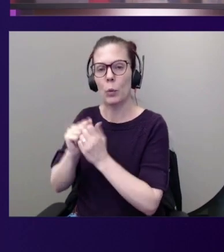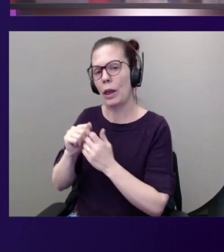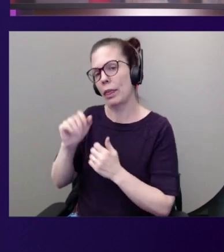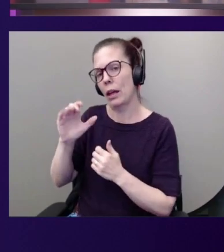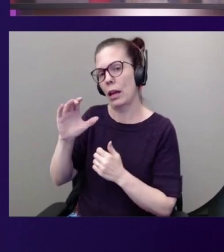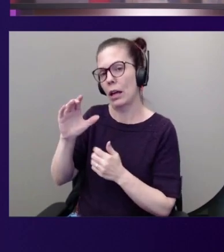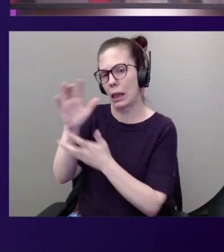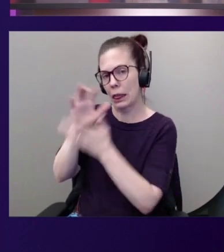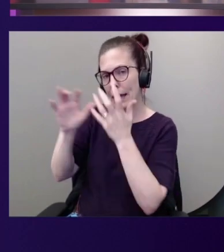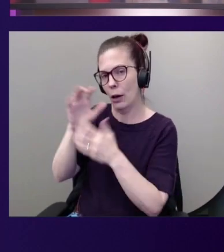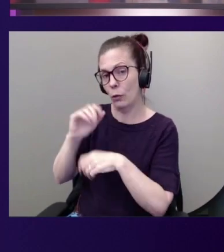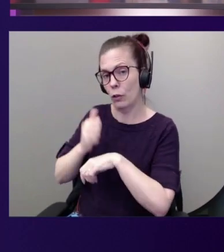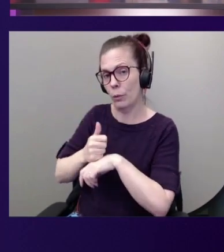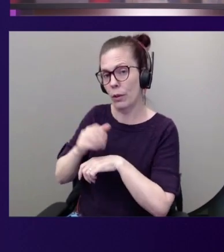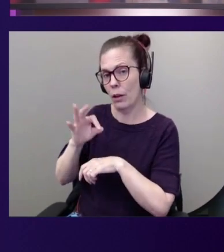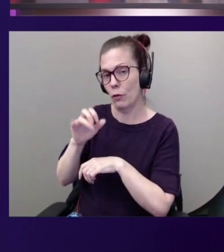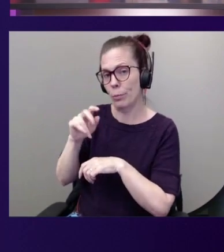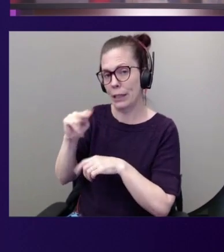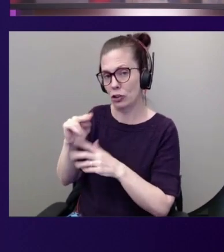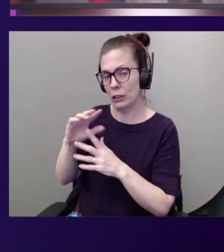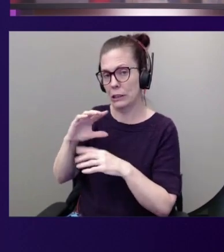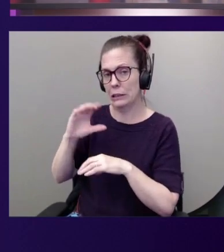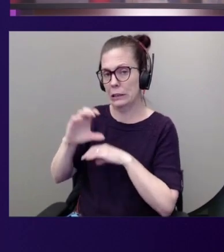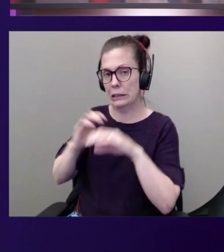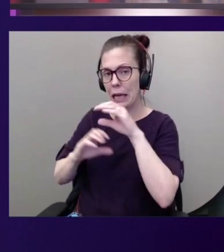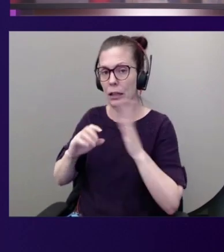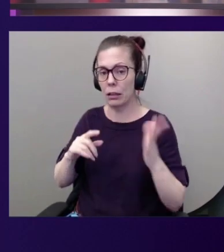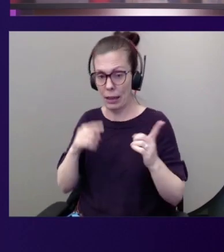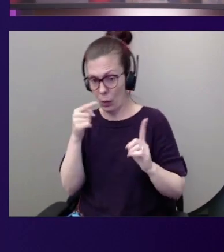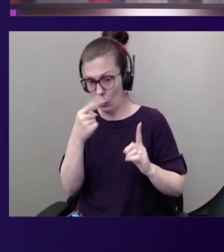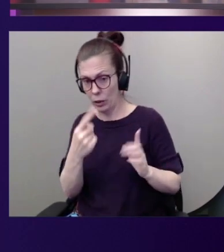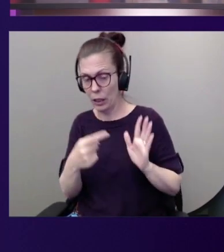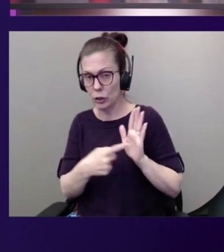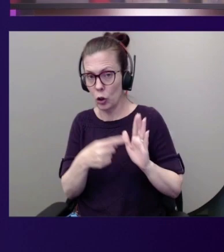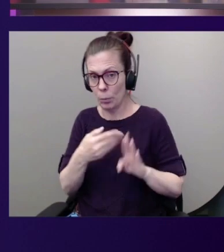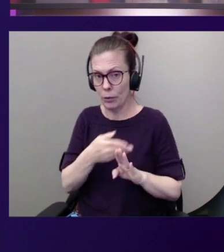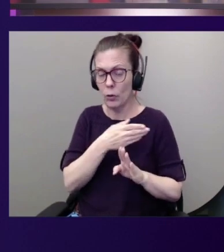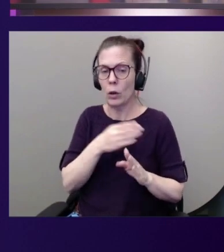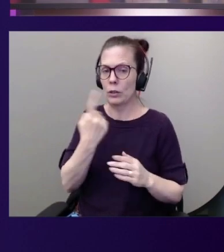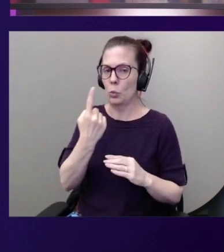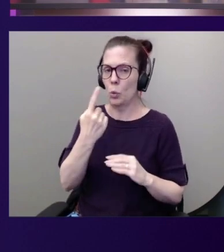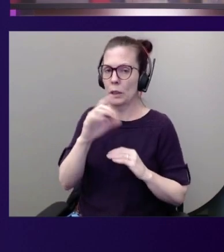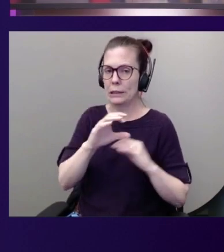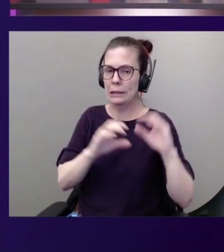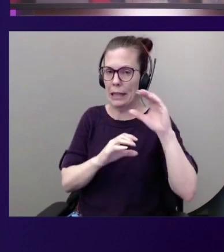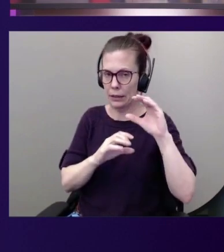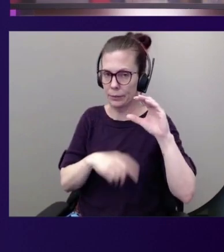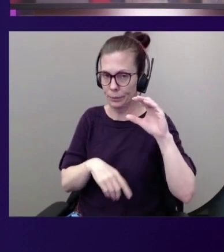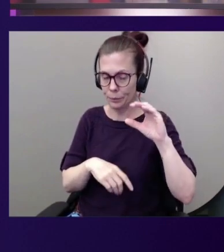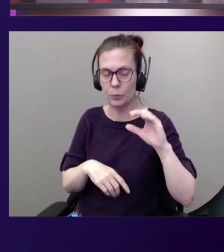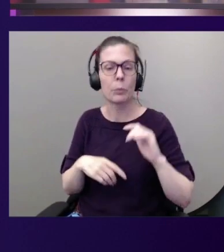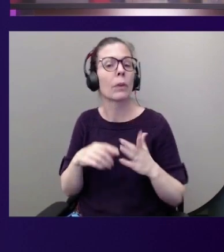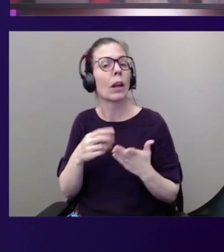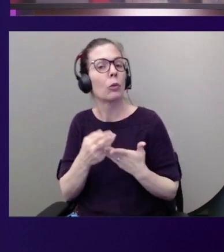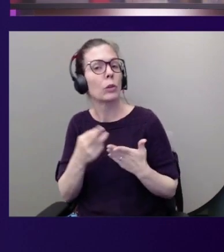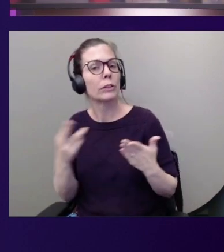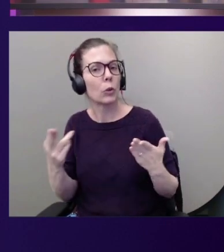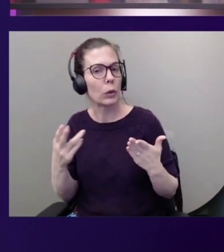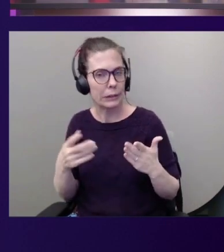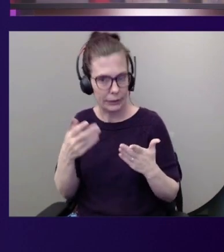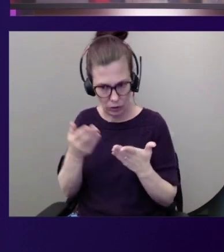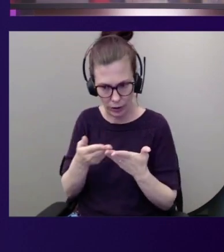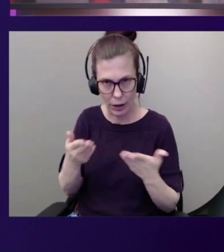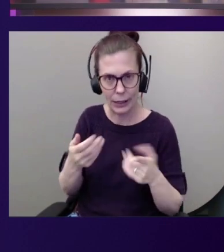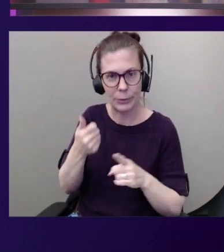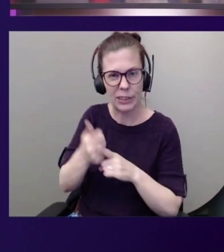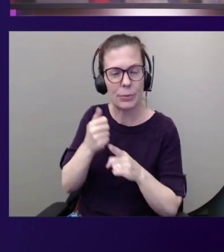showed earlier would be one stack. So the resources are the items themselves being deployed, such as your S3 bucket,